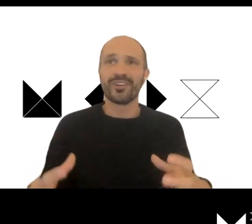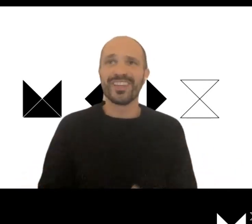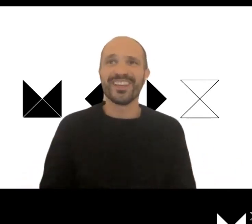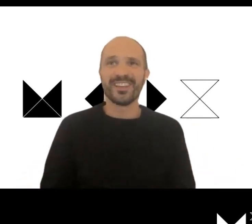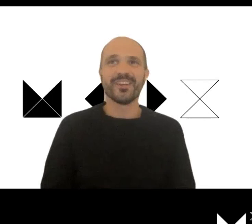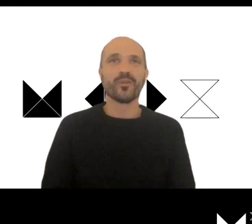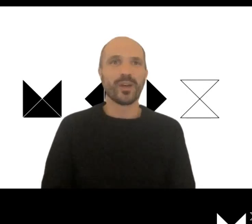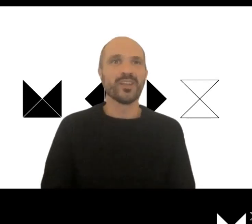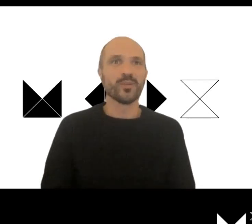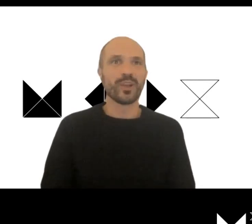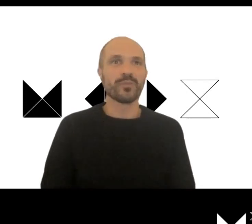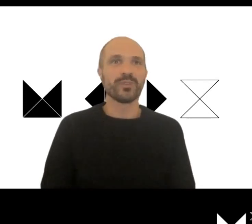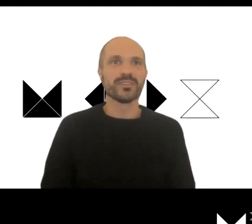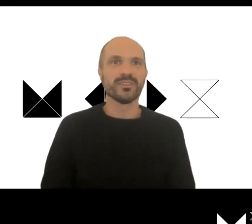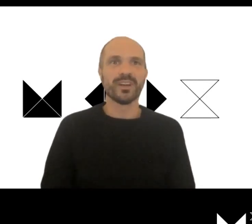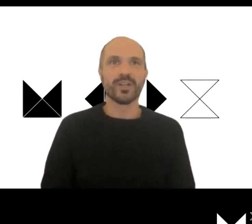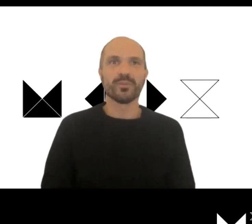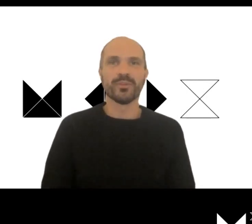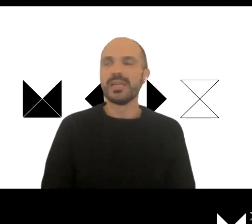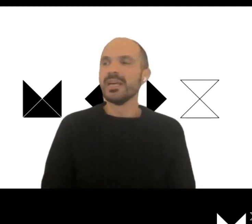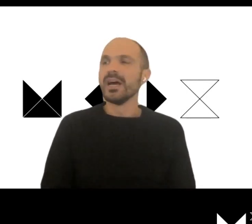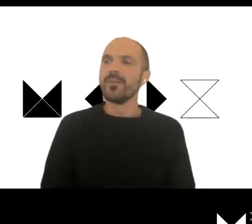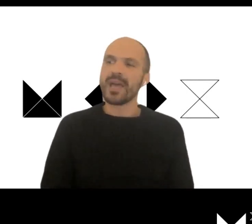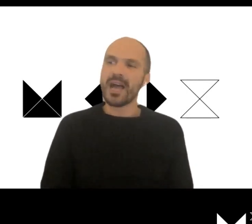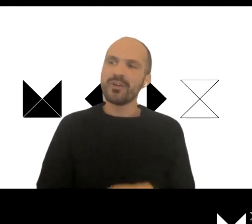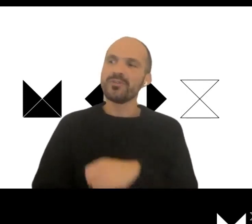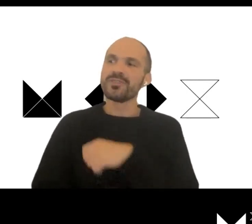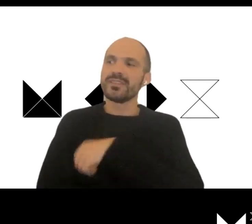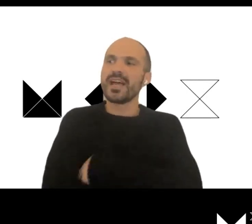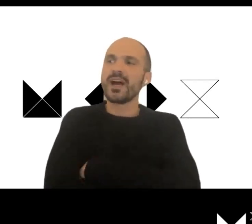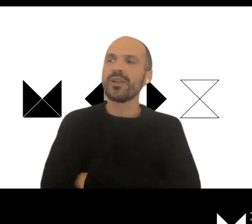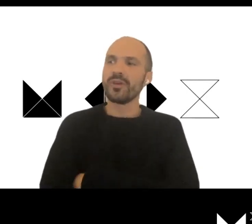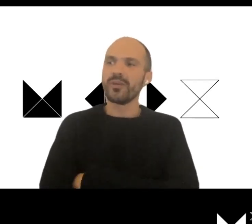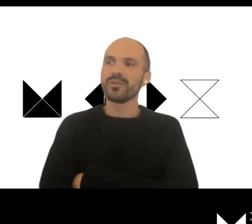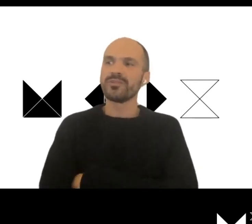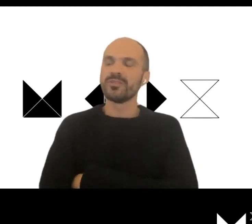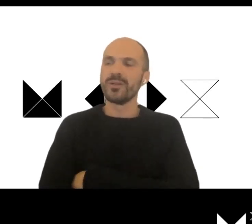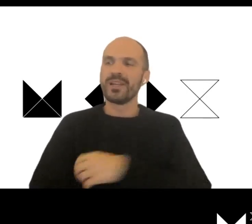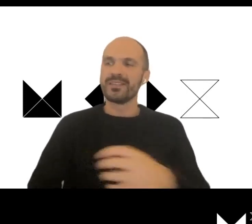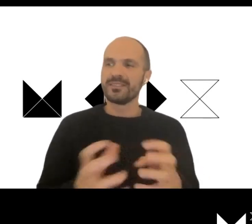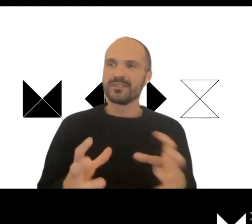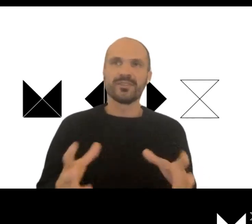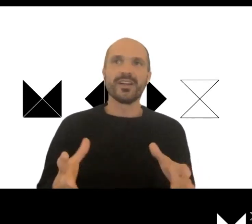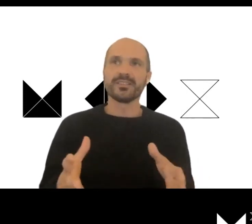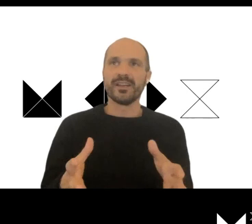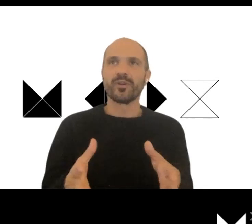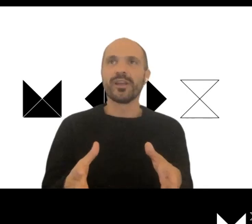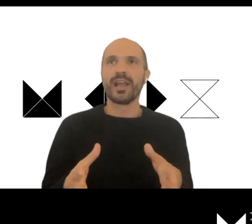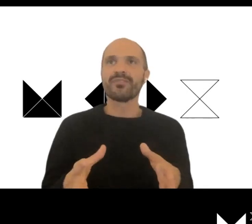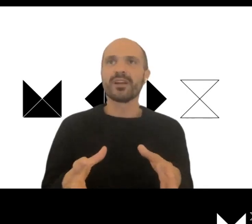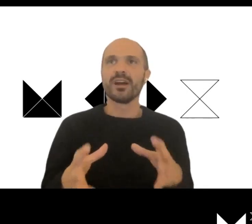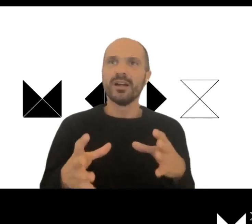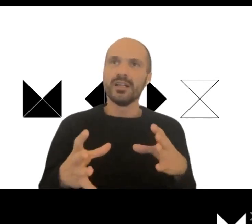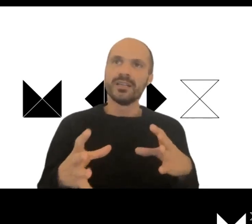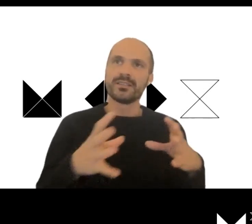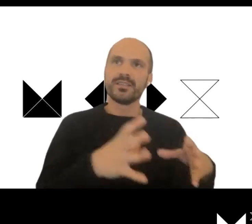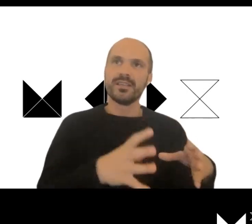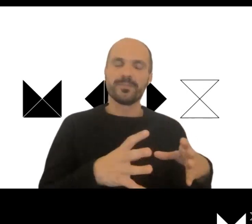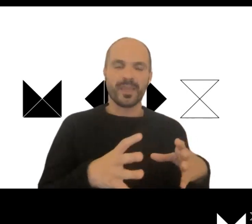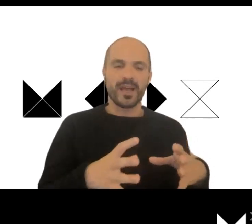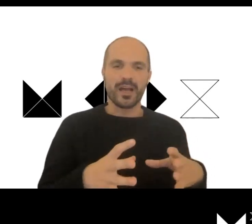learning curve that in a way you were able to develop. How are you able to, I mean, this is very exciting work in Africa.